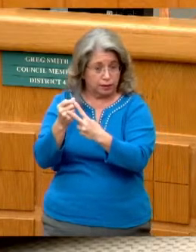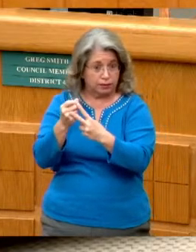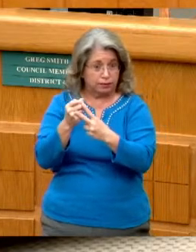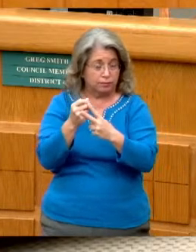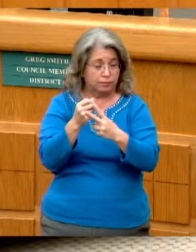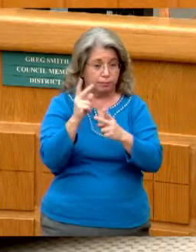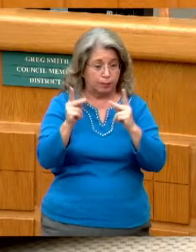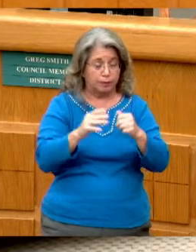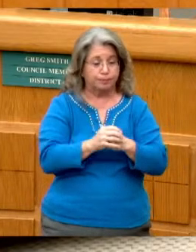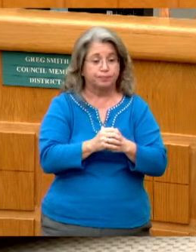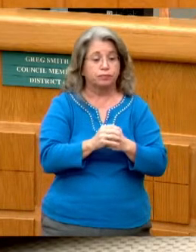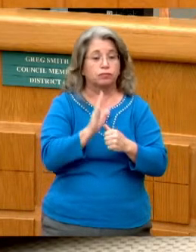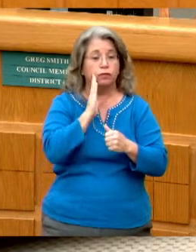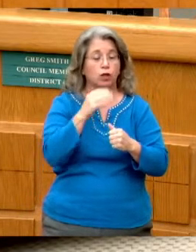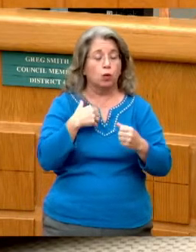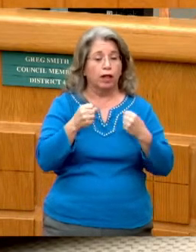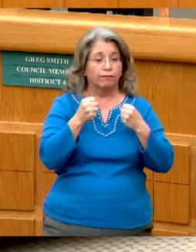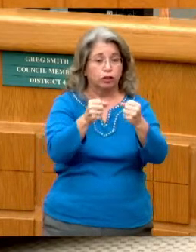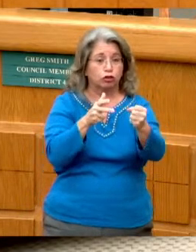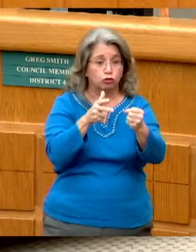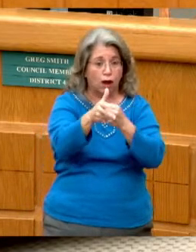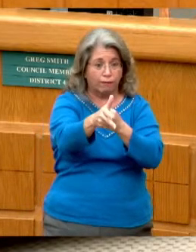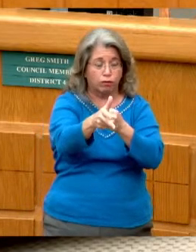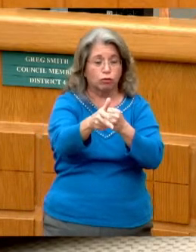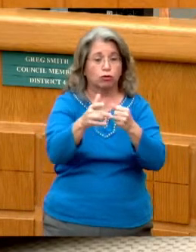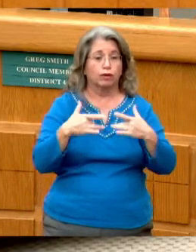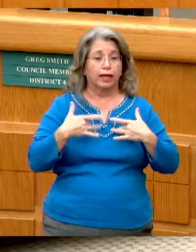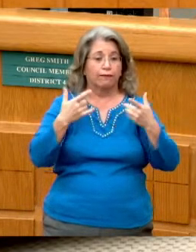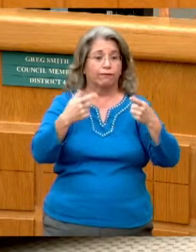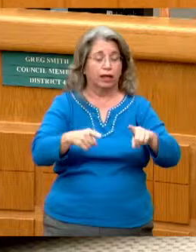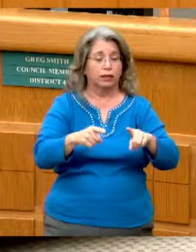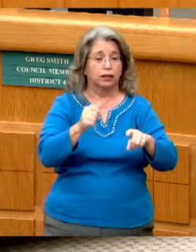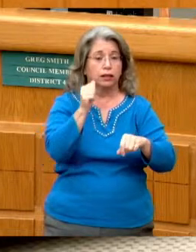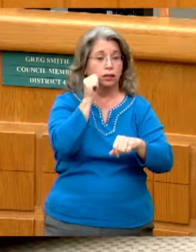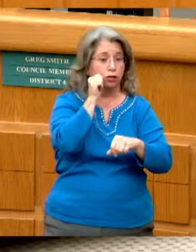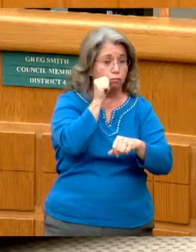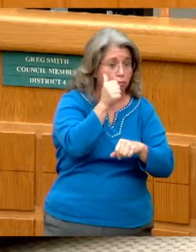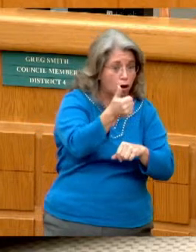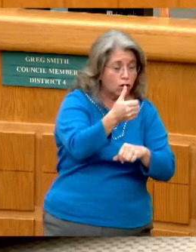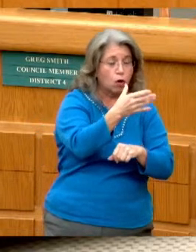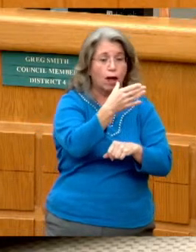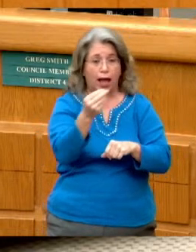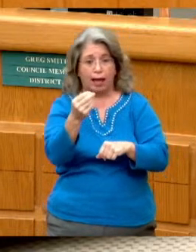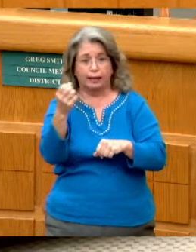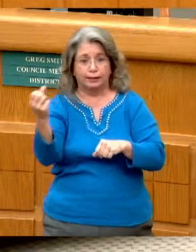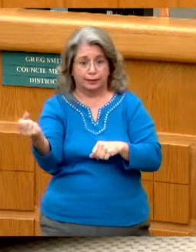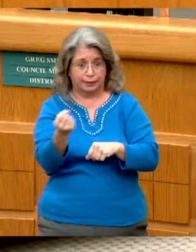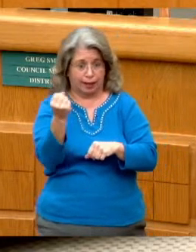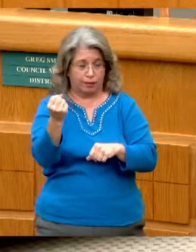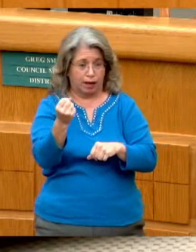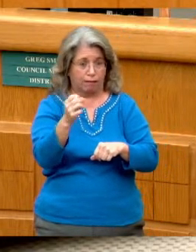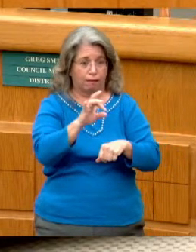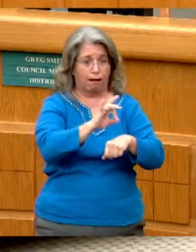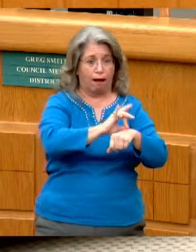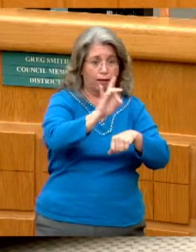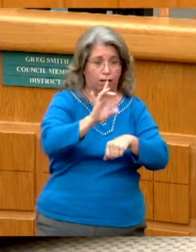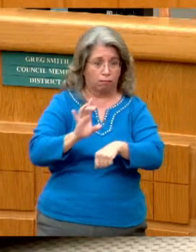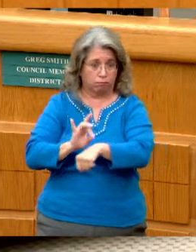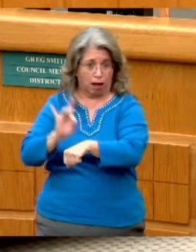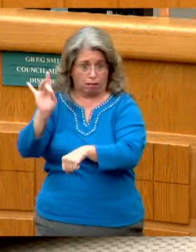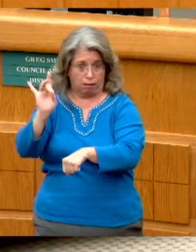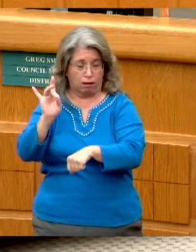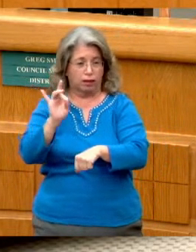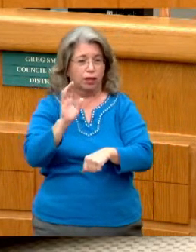tomorrow and Saturday at the Richard Borchard Fairground, beginning at 8 o'clock each day. And we'll do